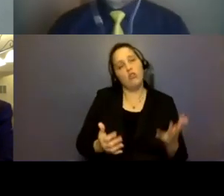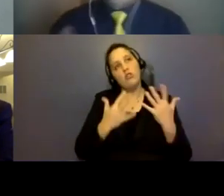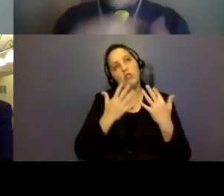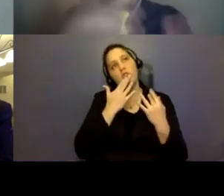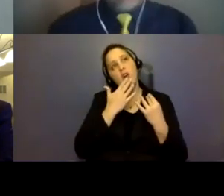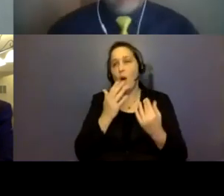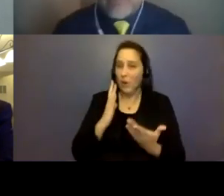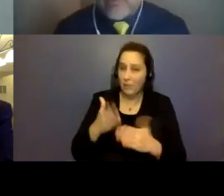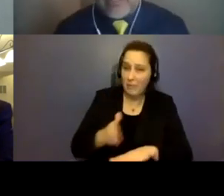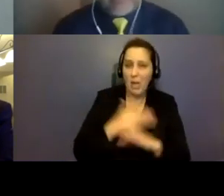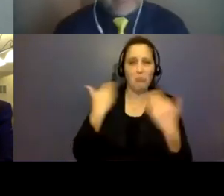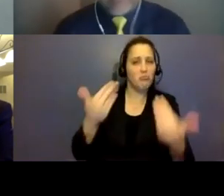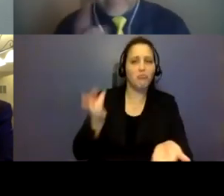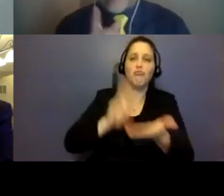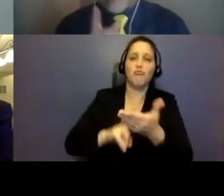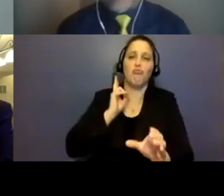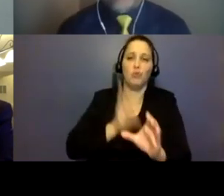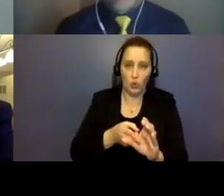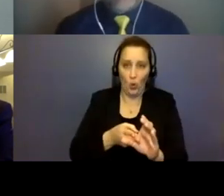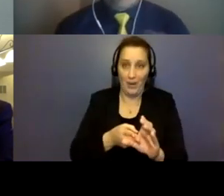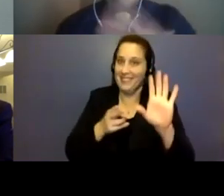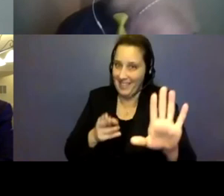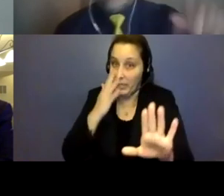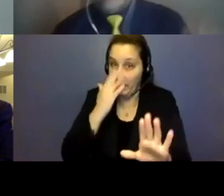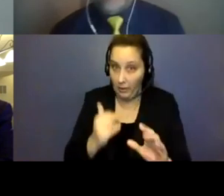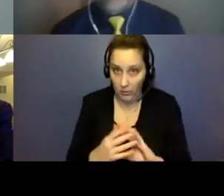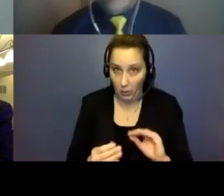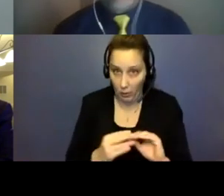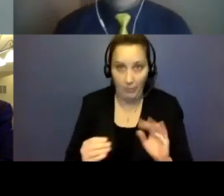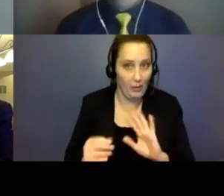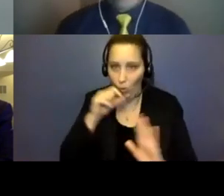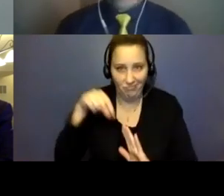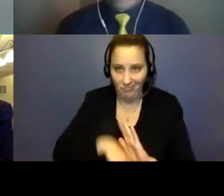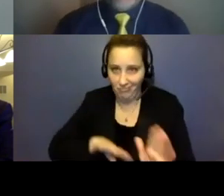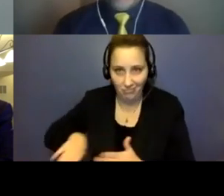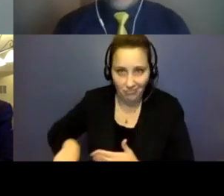So I signed up to the military. And that is a funny story how that happened, but we won't get to that one.